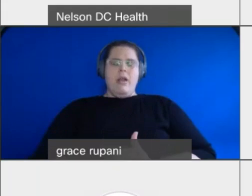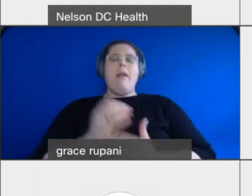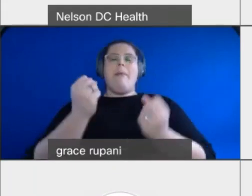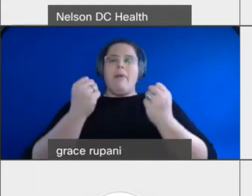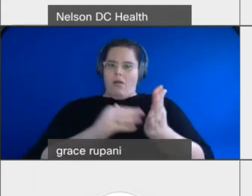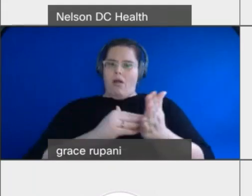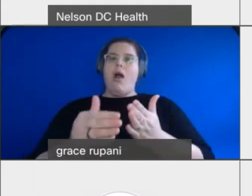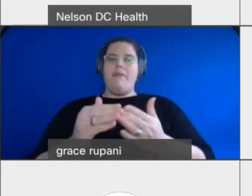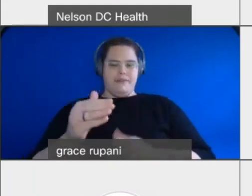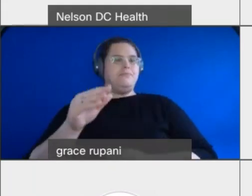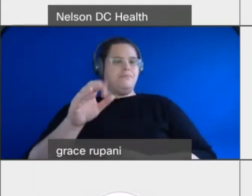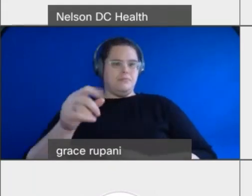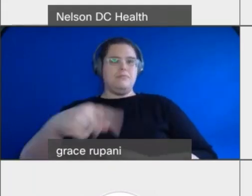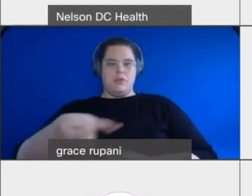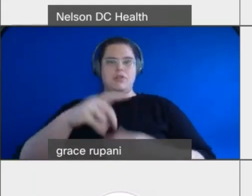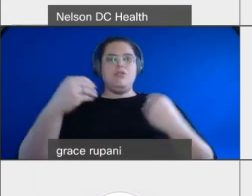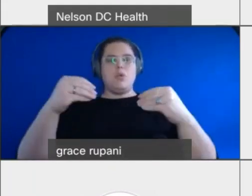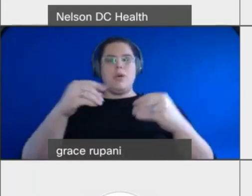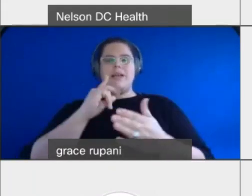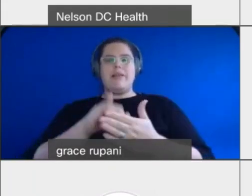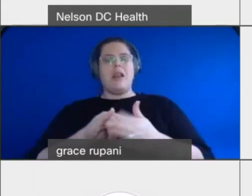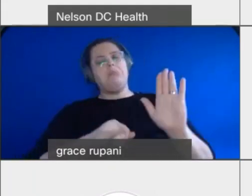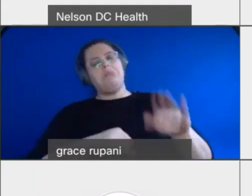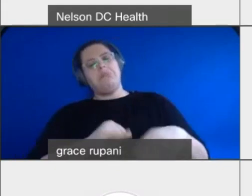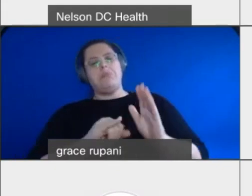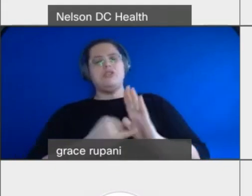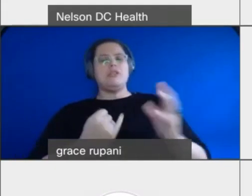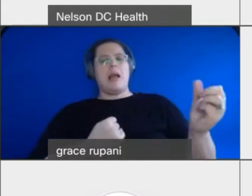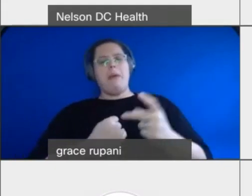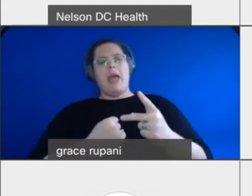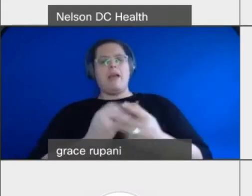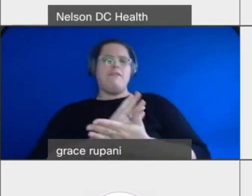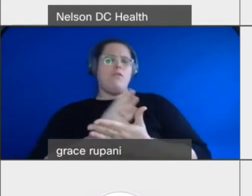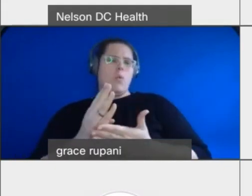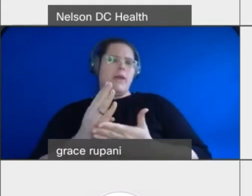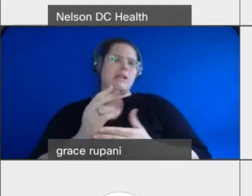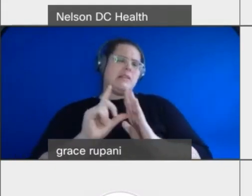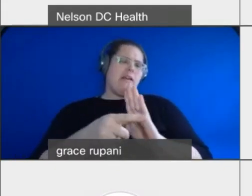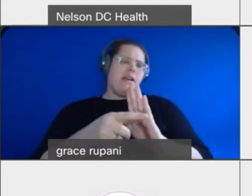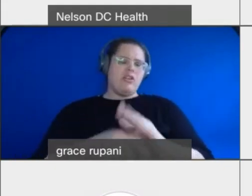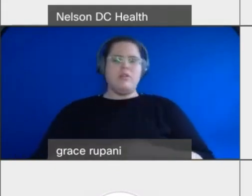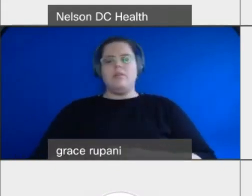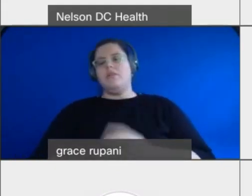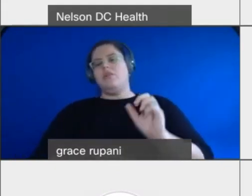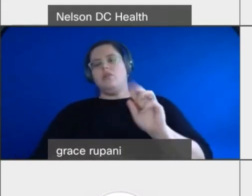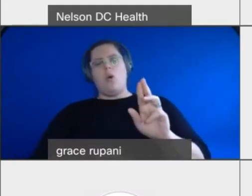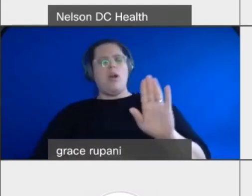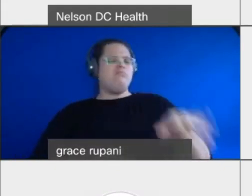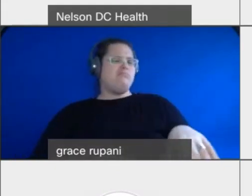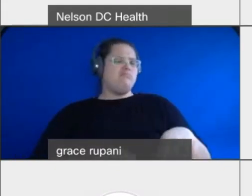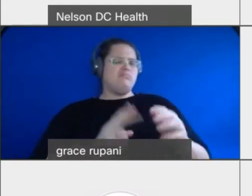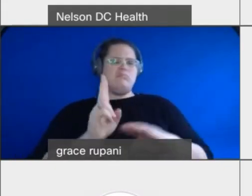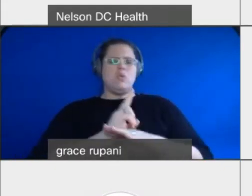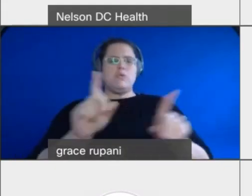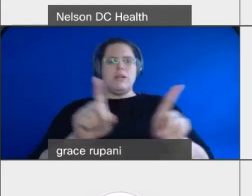to sign up, just come back in 4 weeks. We're directing healthcare providers to continue to follow up with the pharmacy that